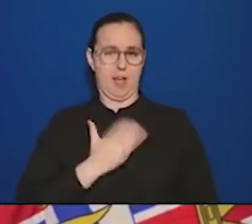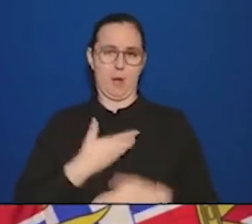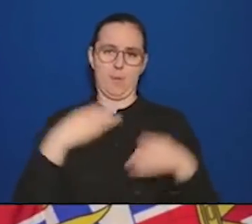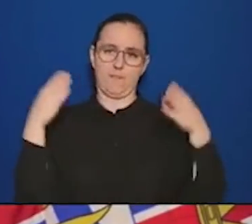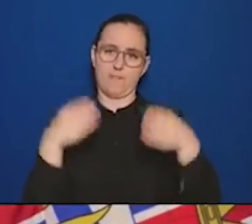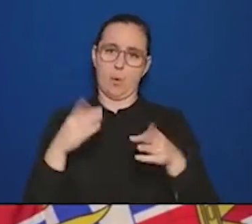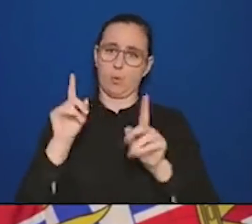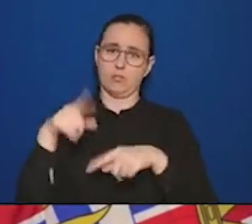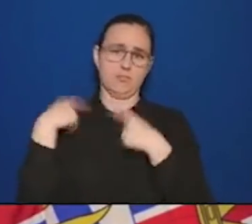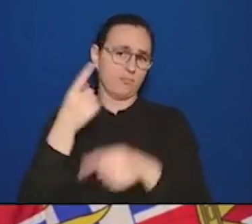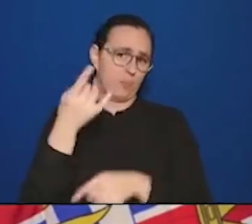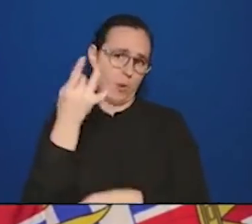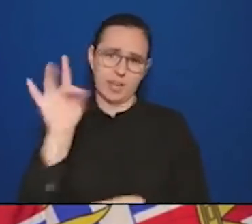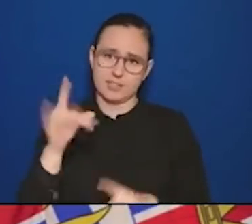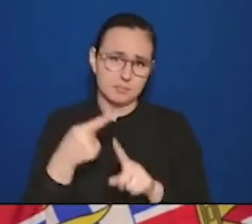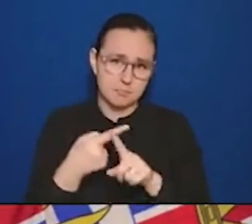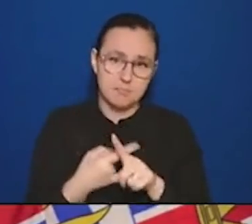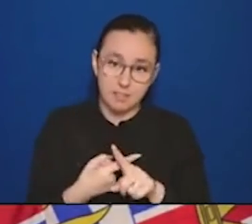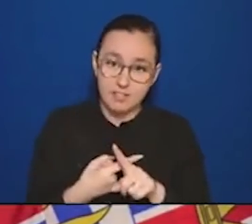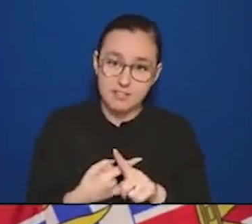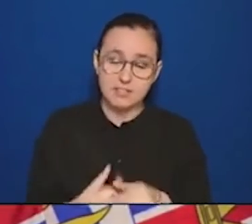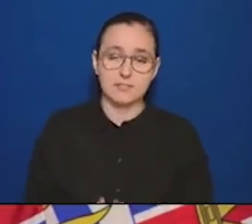months. Lisa, do you have a follow-up?